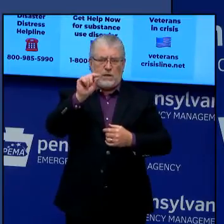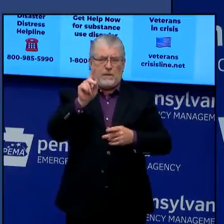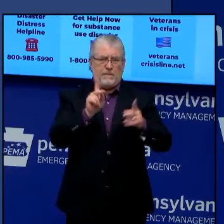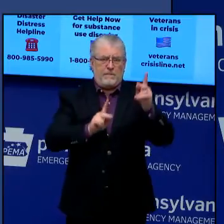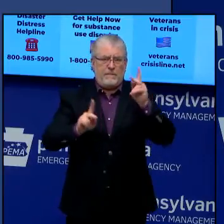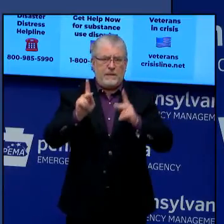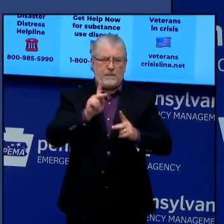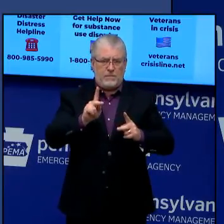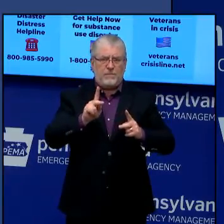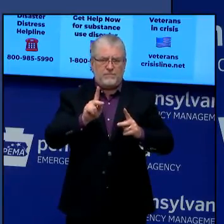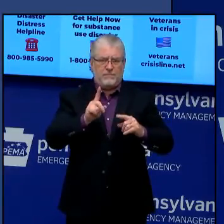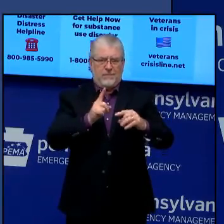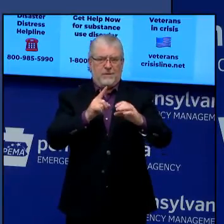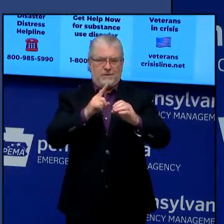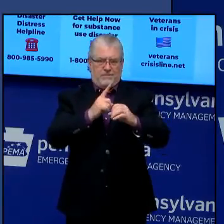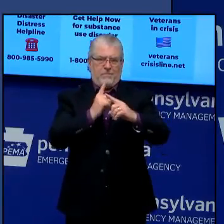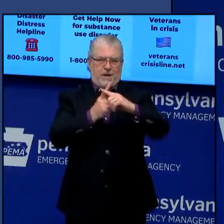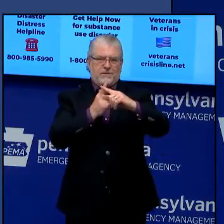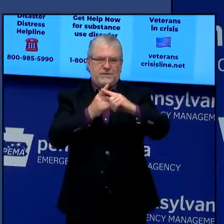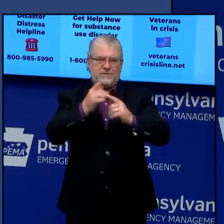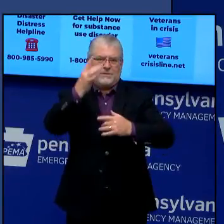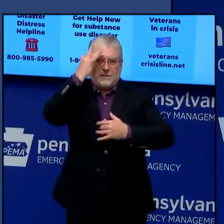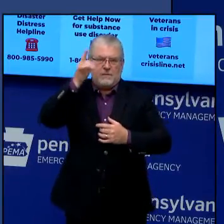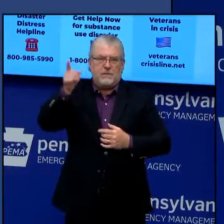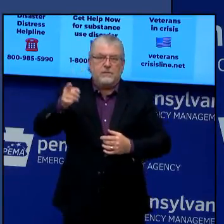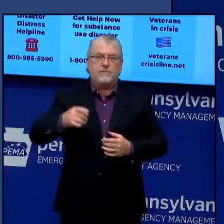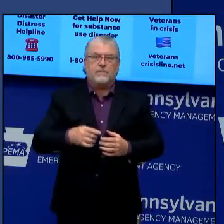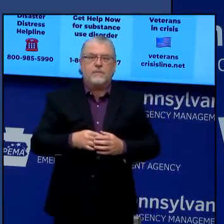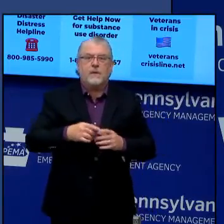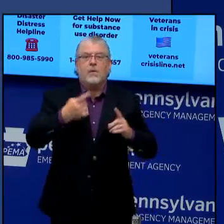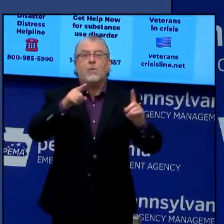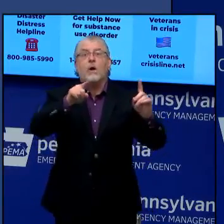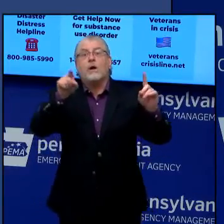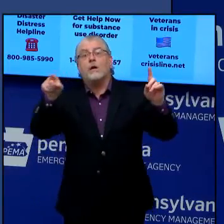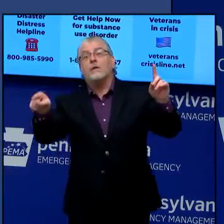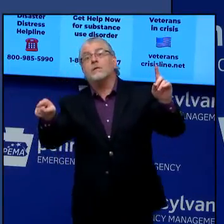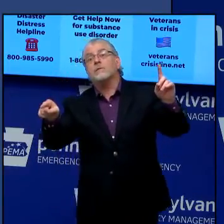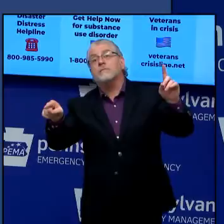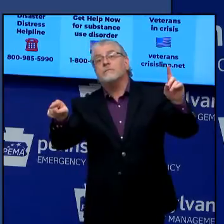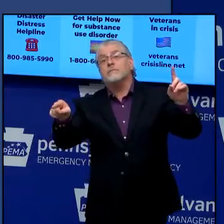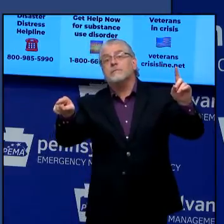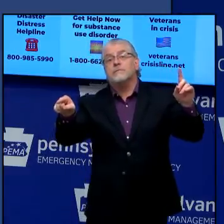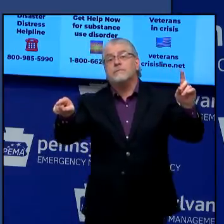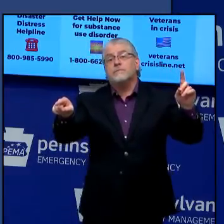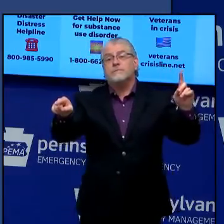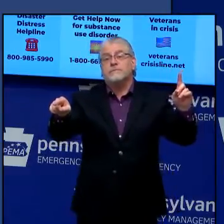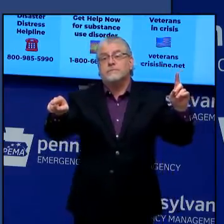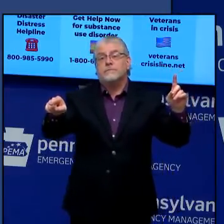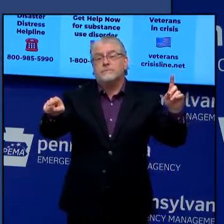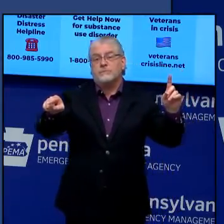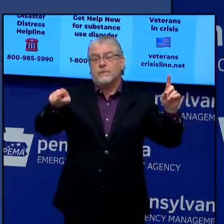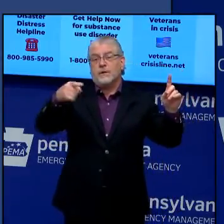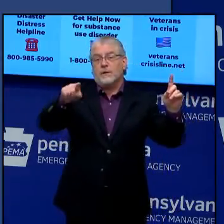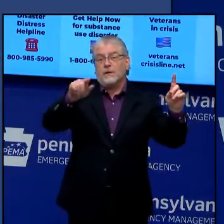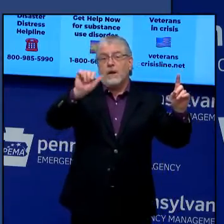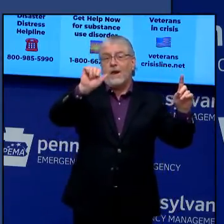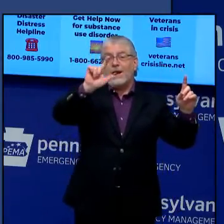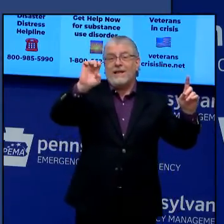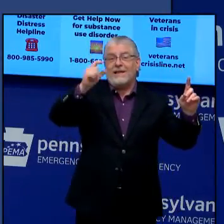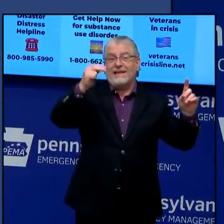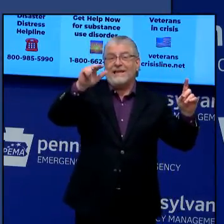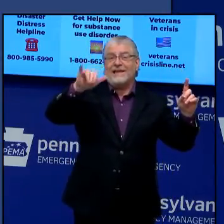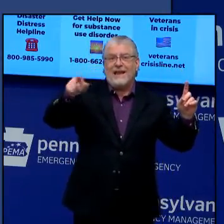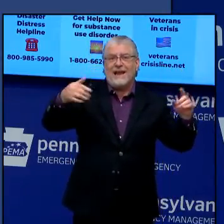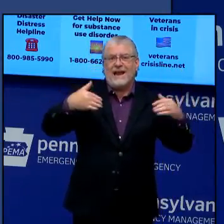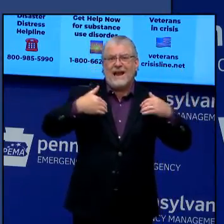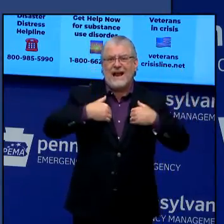as Cambria and Blair, to reopen before other counties in their region? Well, we're going to take many things into